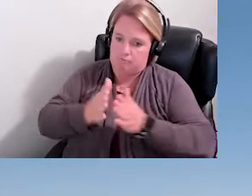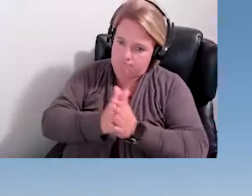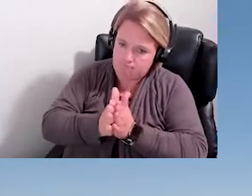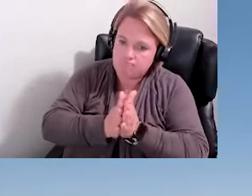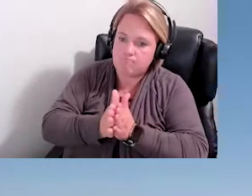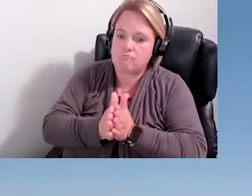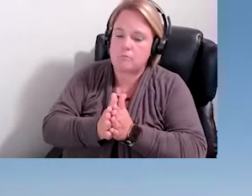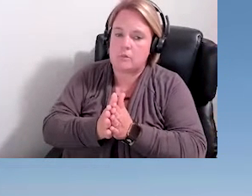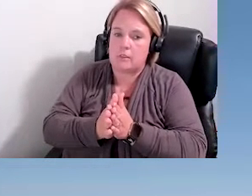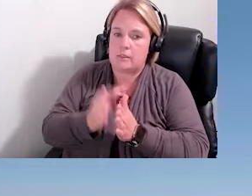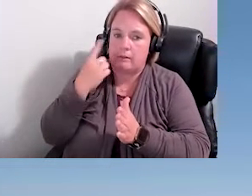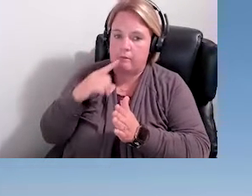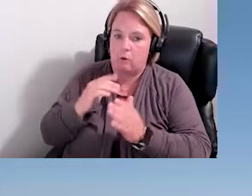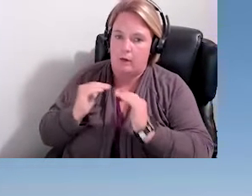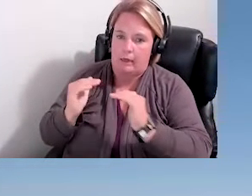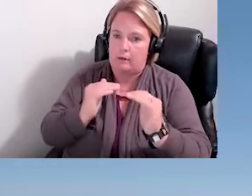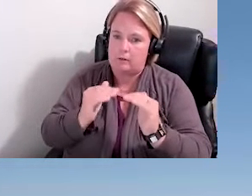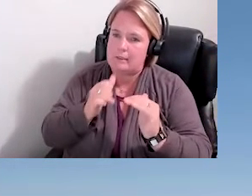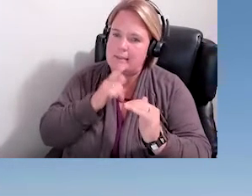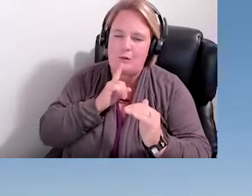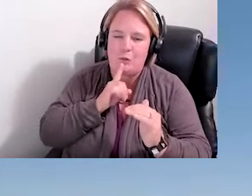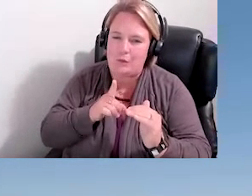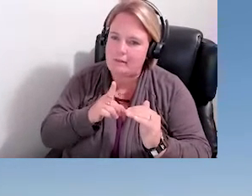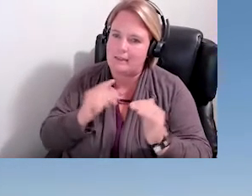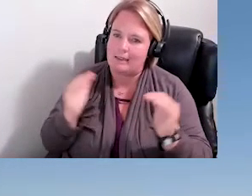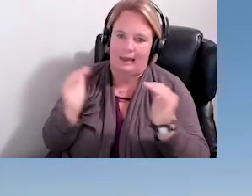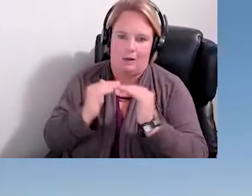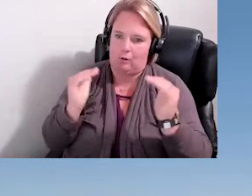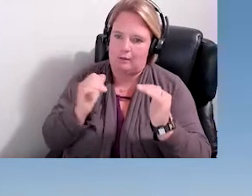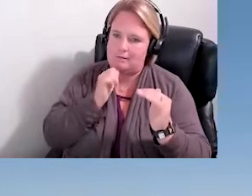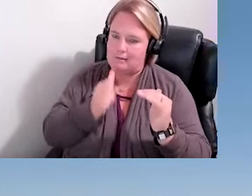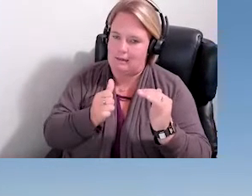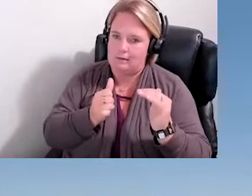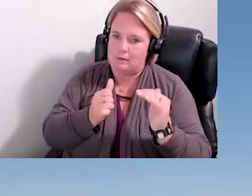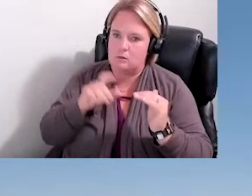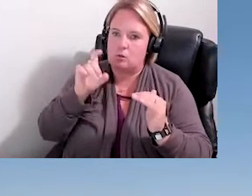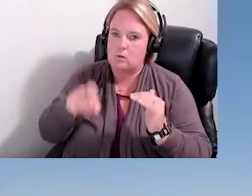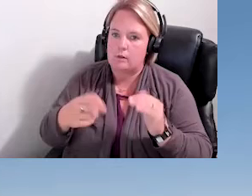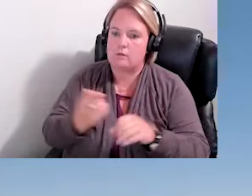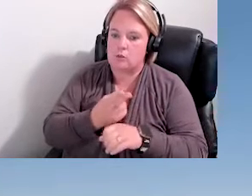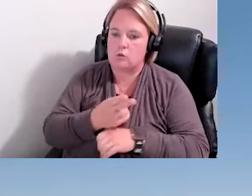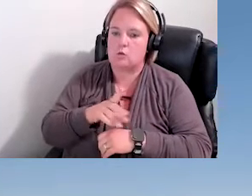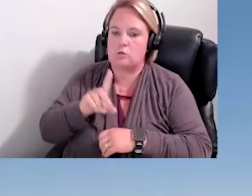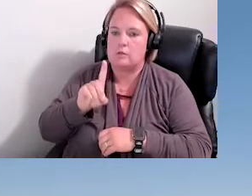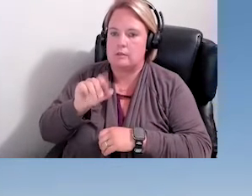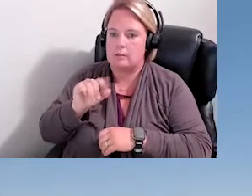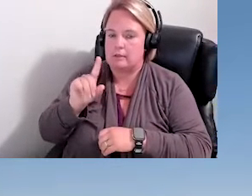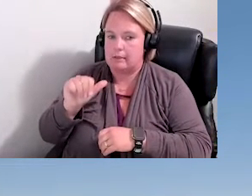equity, that's not truly equity. Okay, so we got to use data, intentionality,